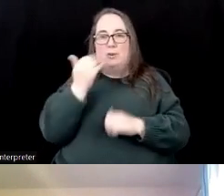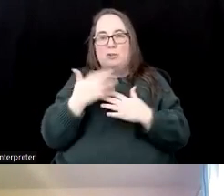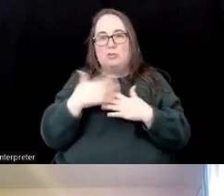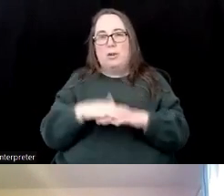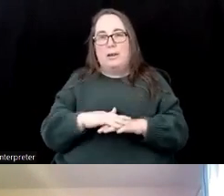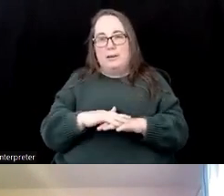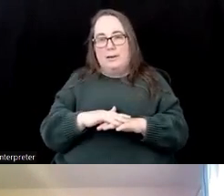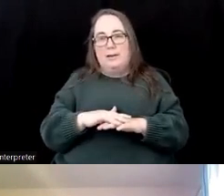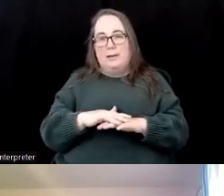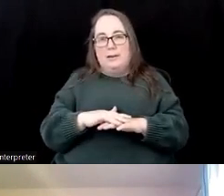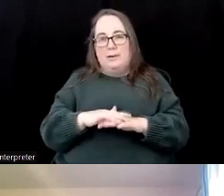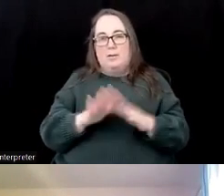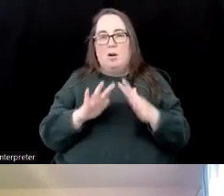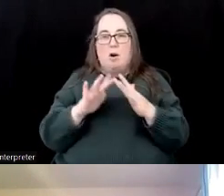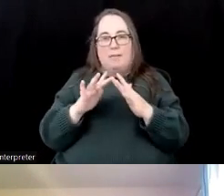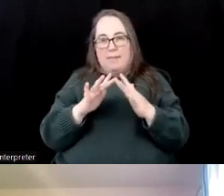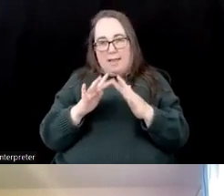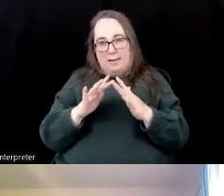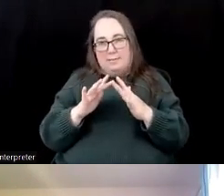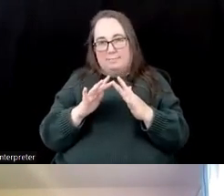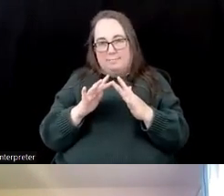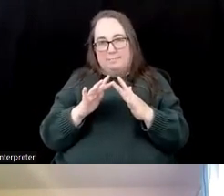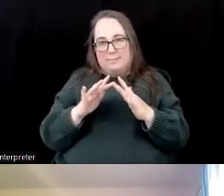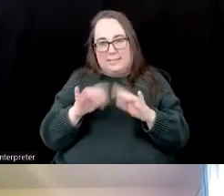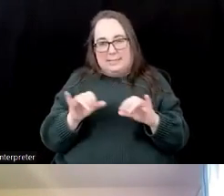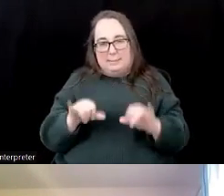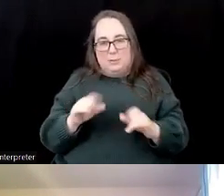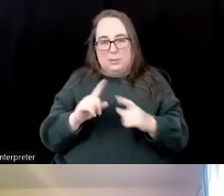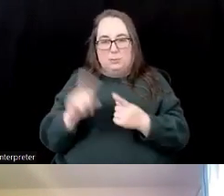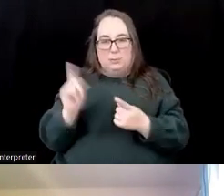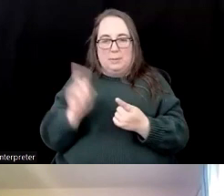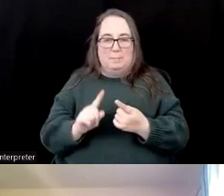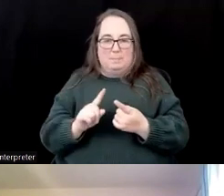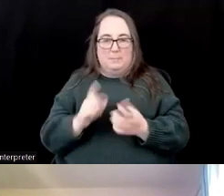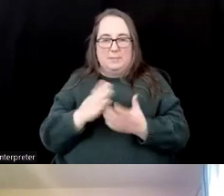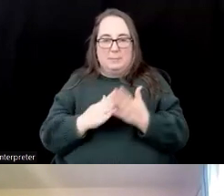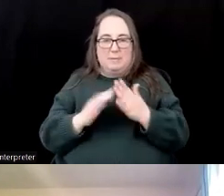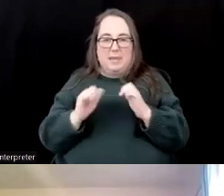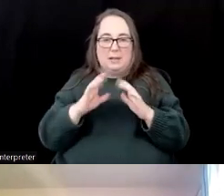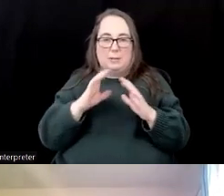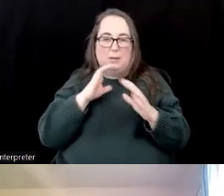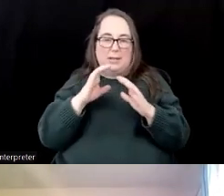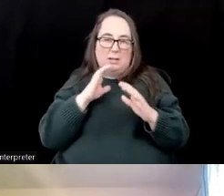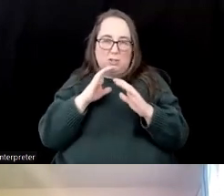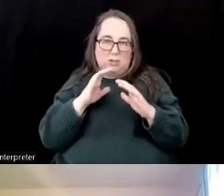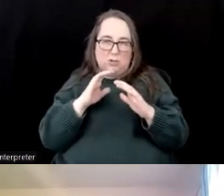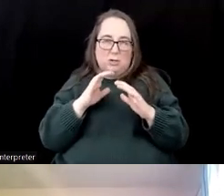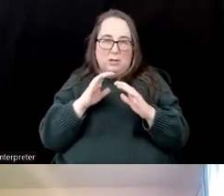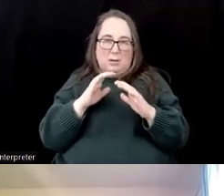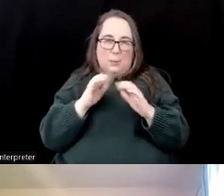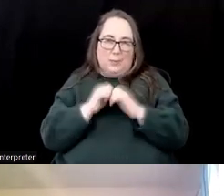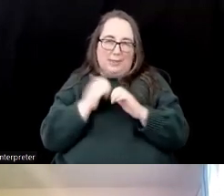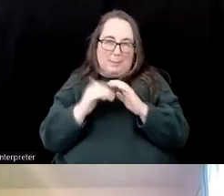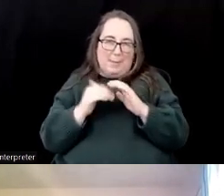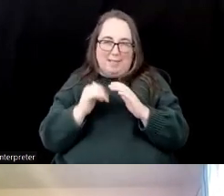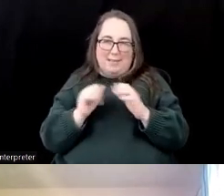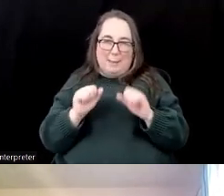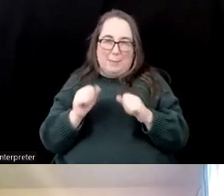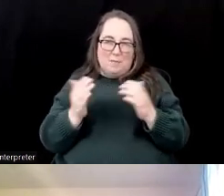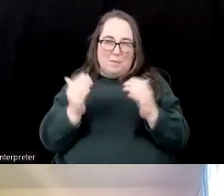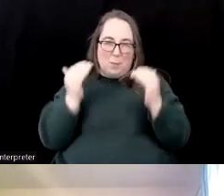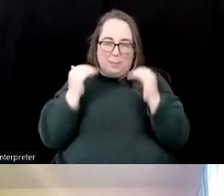into an online platform to kind of minimize some of that email communication that gets pretty overwhelming. So if